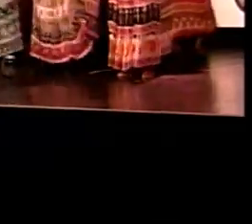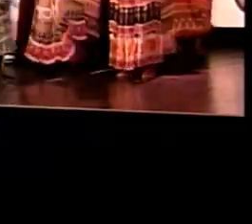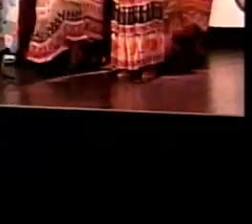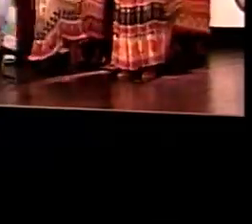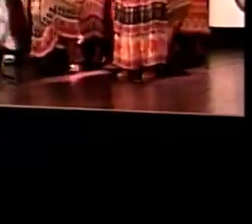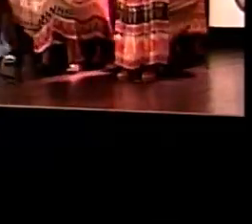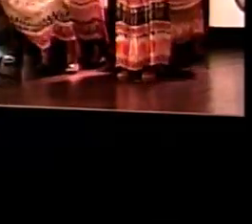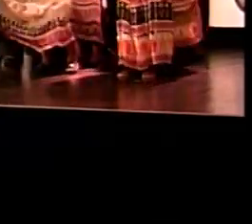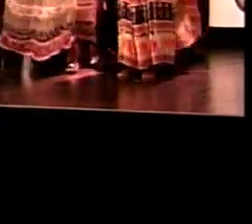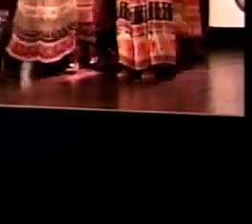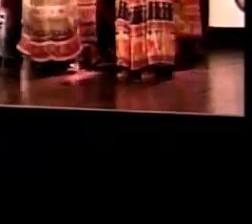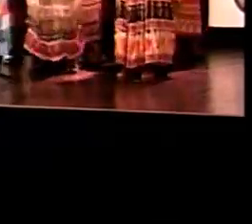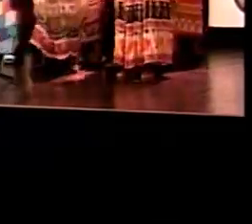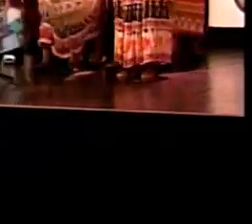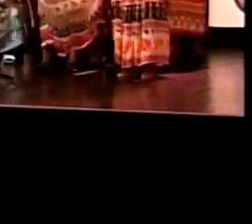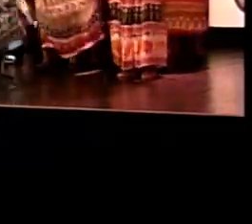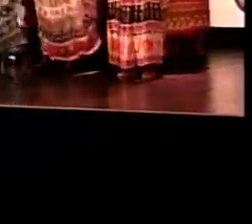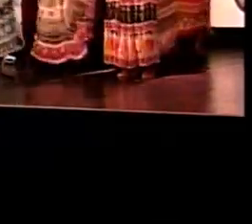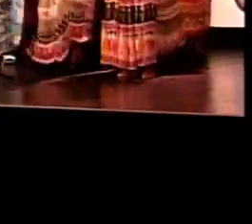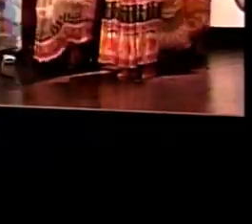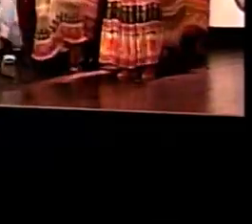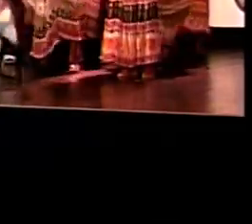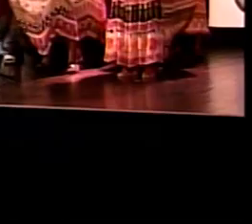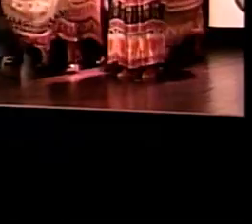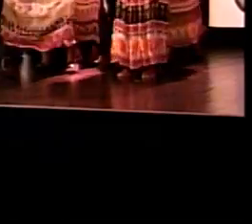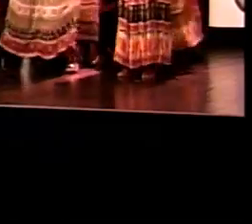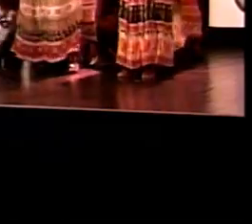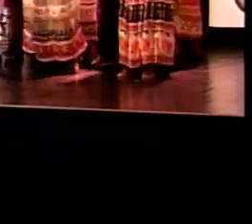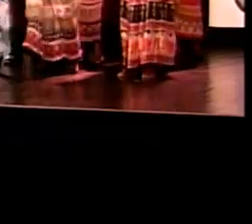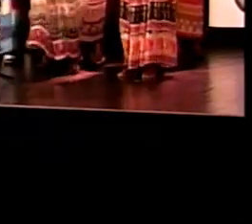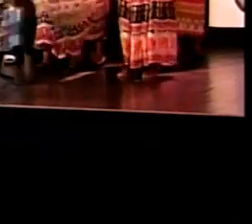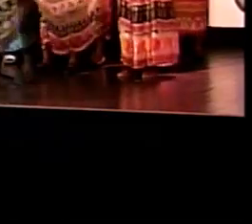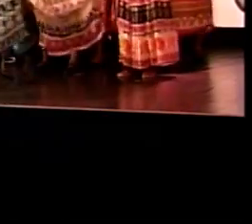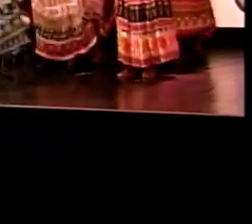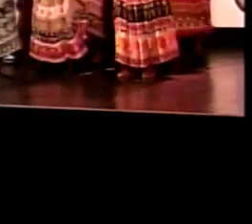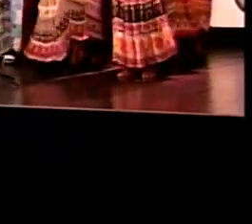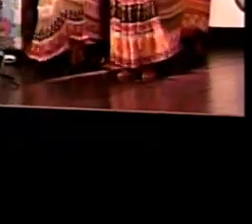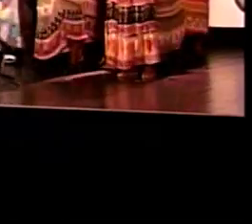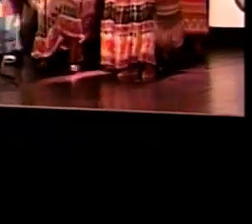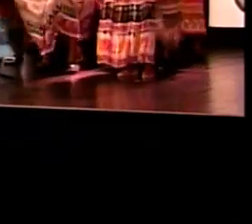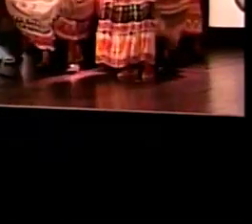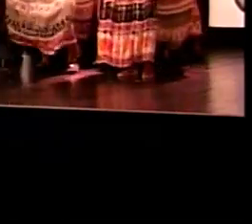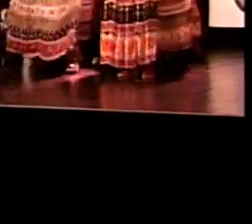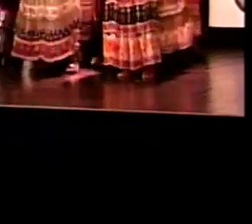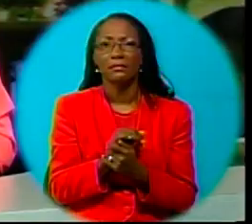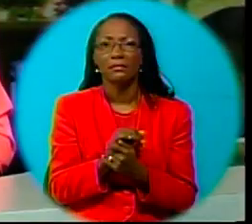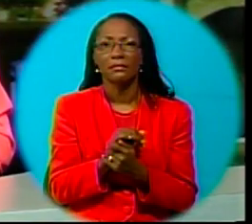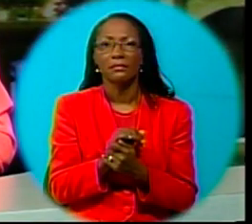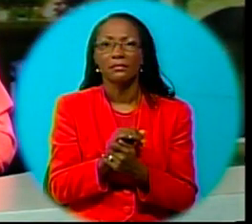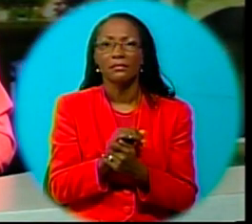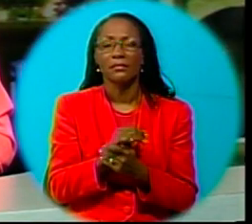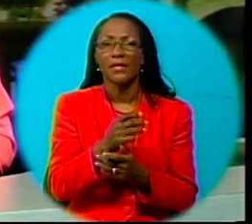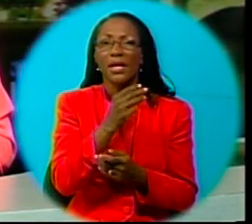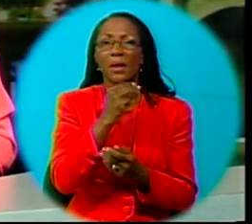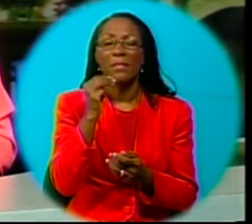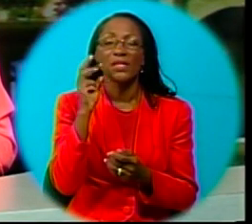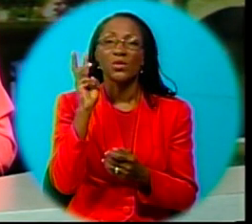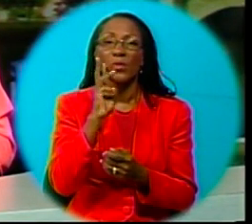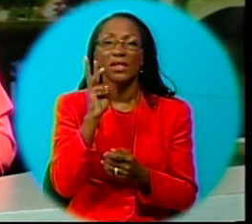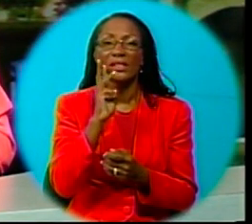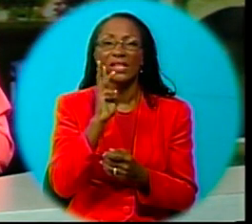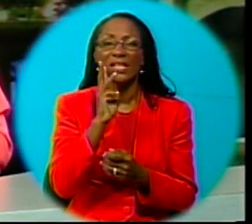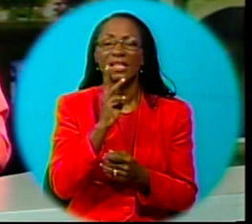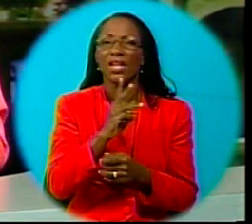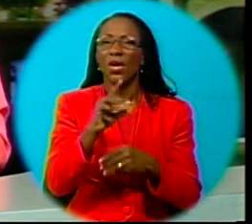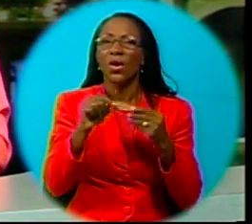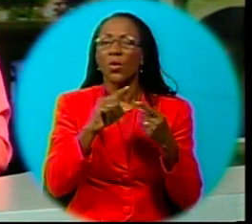anything that requires older people to use their memories and requires coordination is ideal. Ms. Wilson adds that more